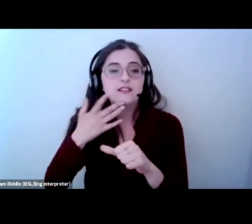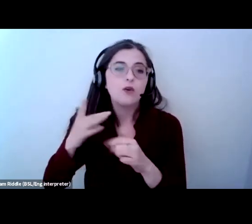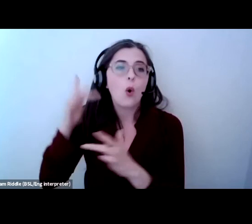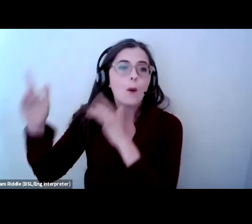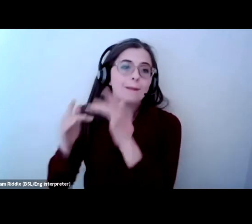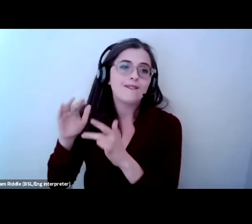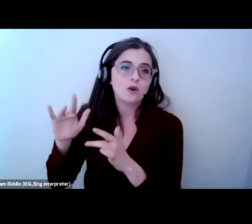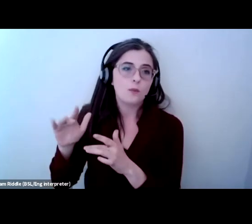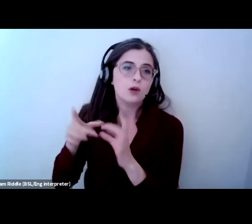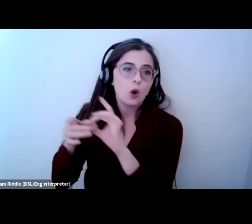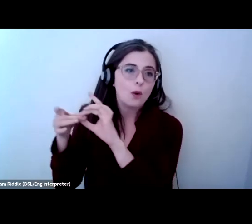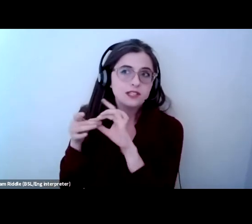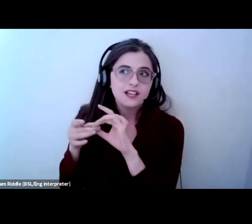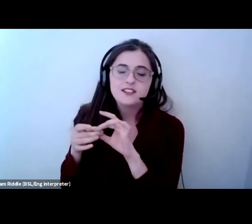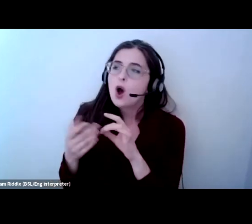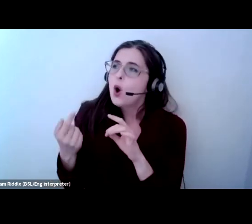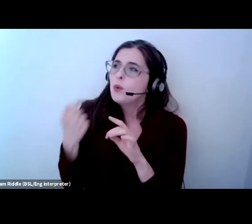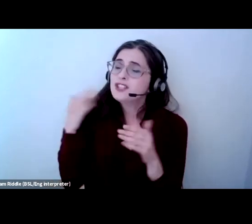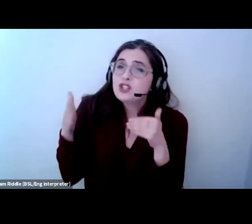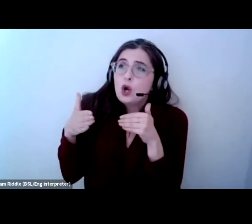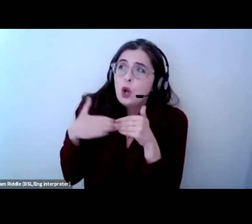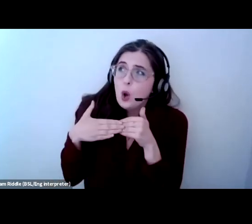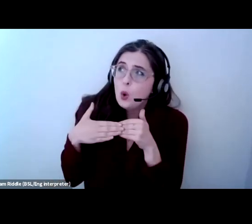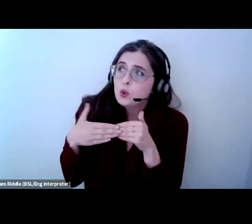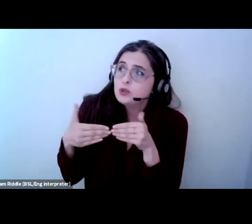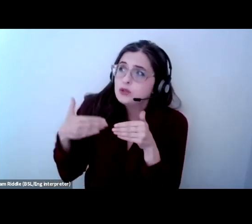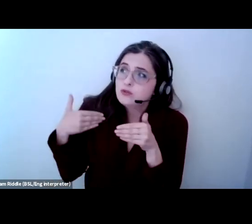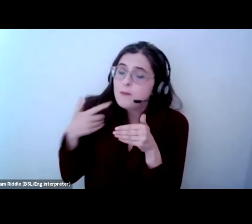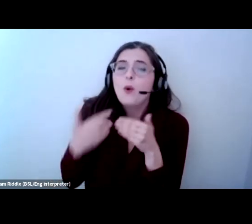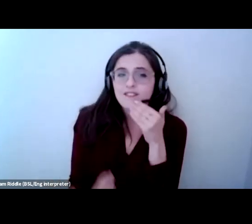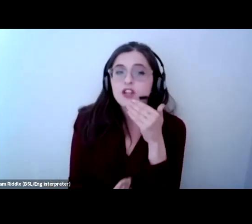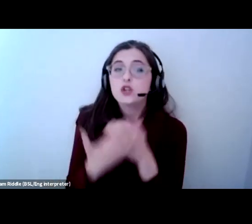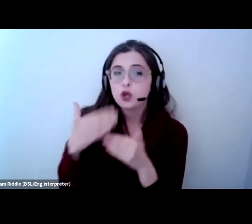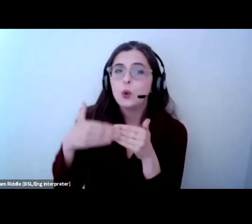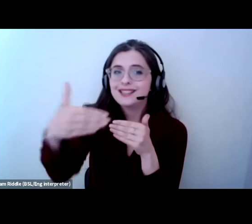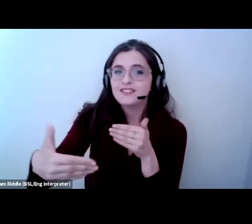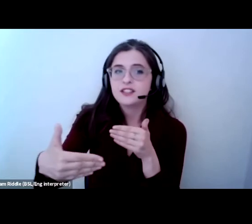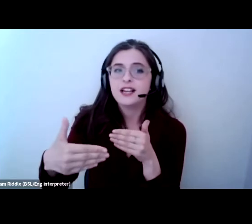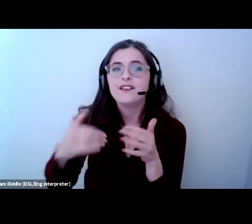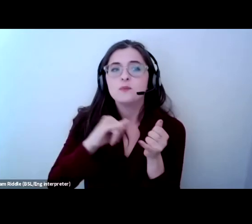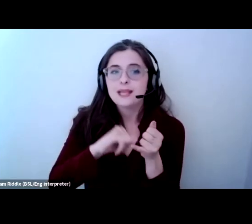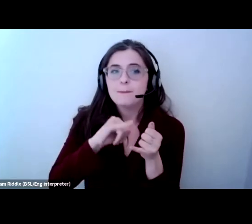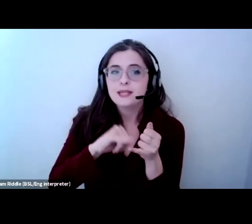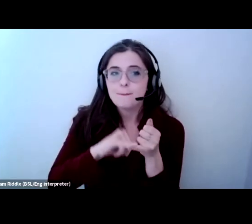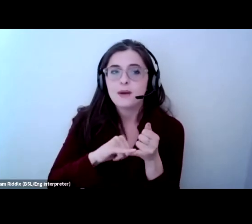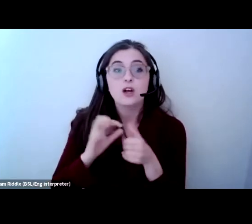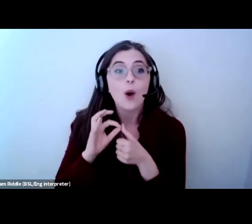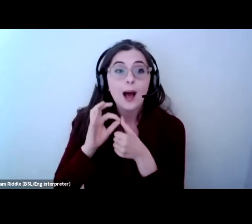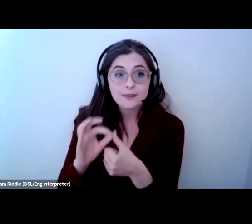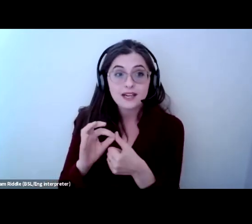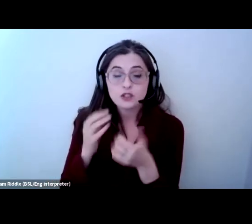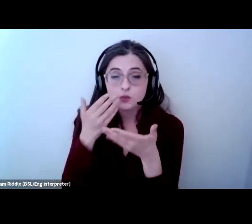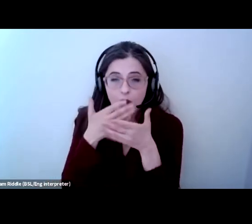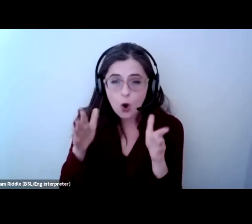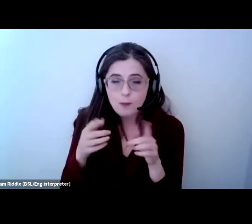edition, but a new edition will be running in the autumn, starting from September, and applications will be